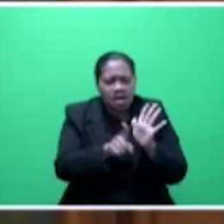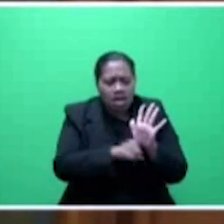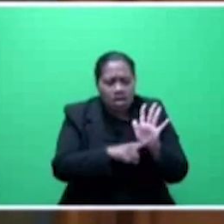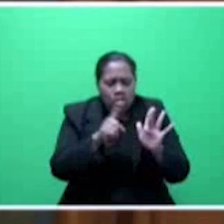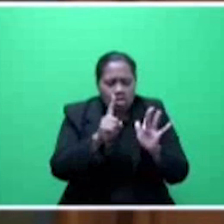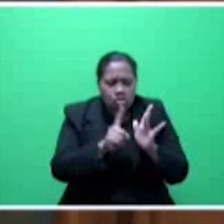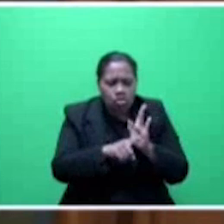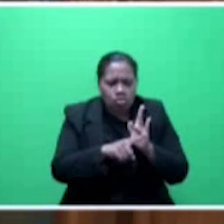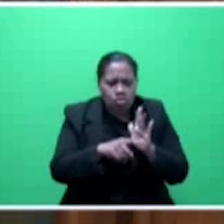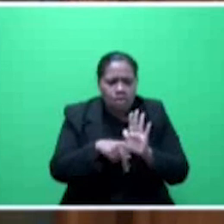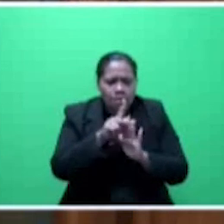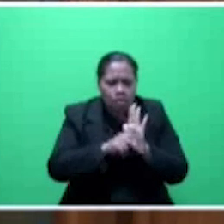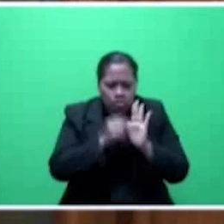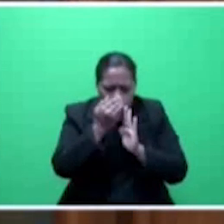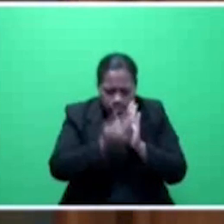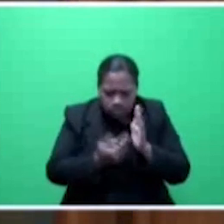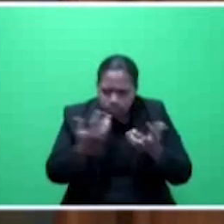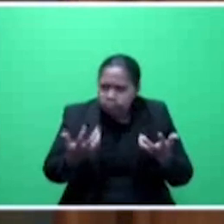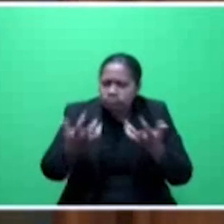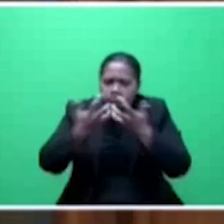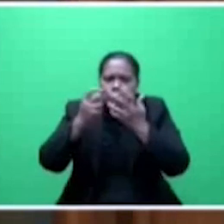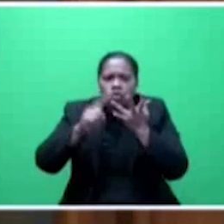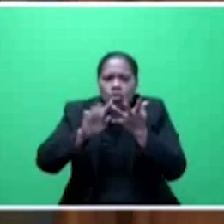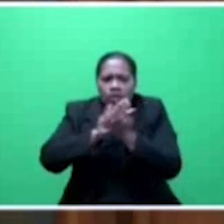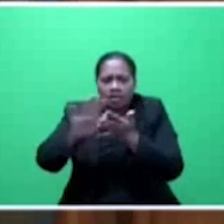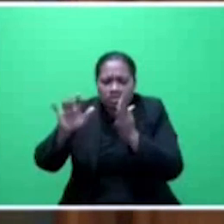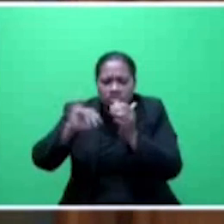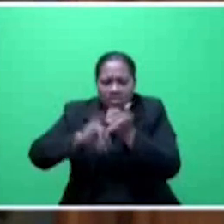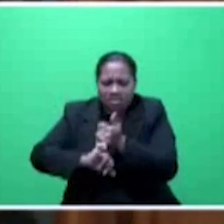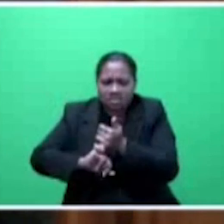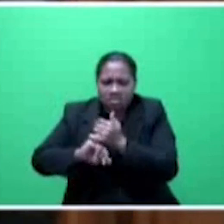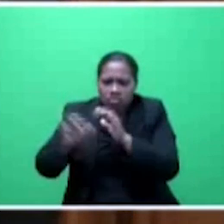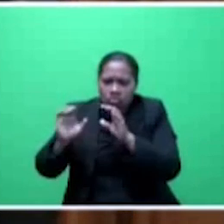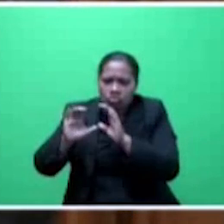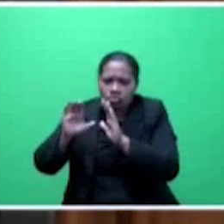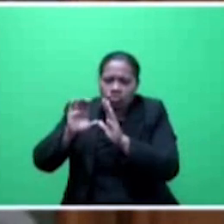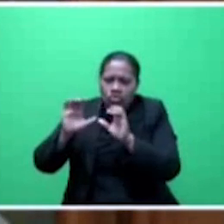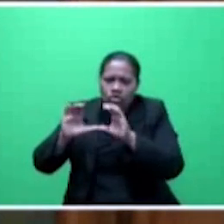2002 to the OHS Convention 1980. Thank you, Mr. Speaker.